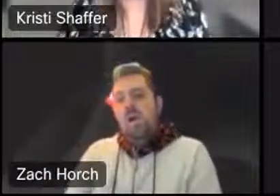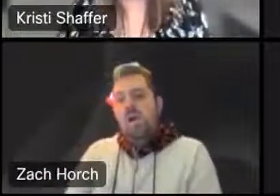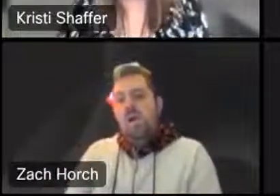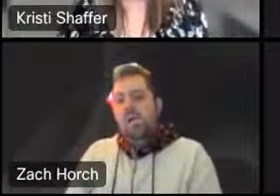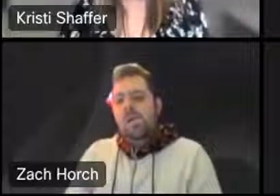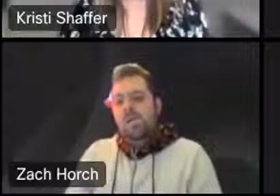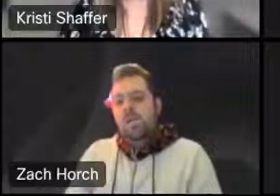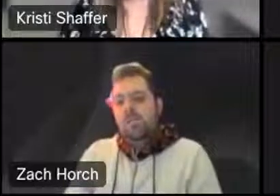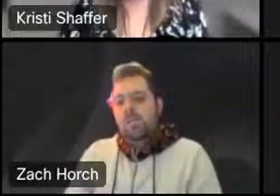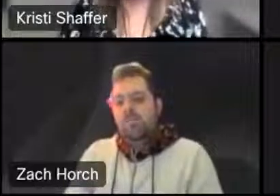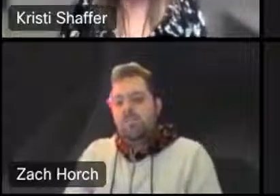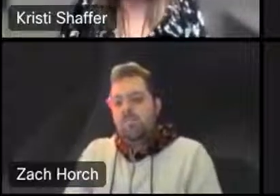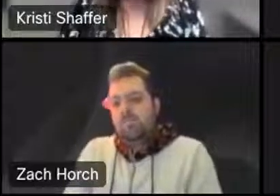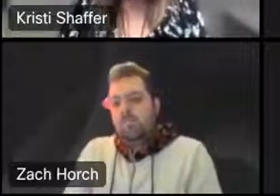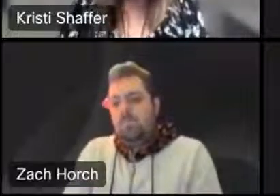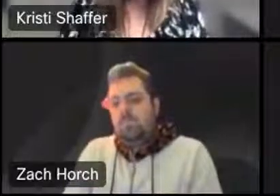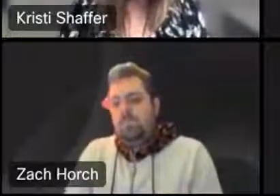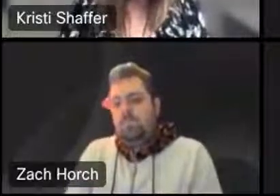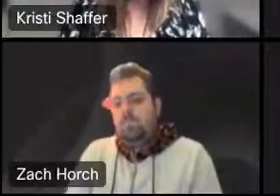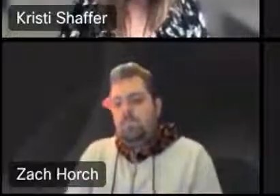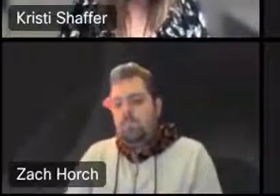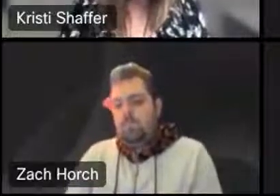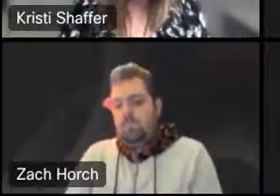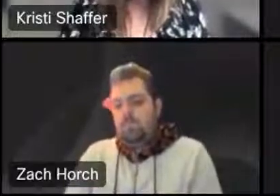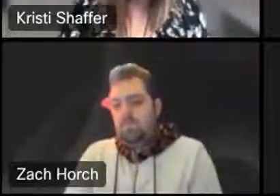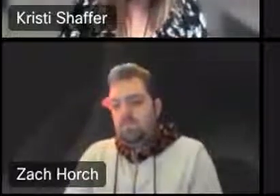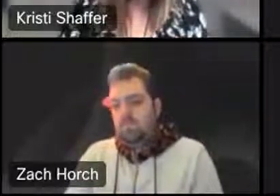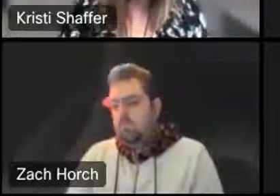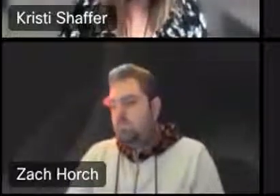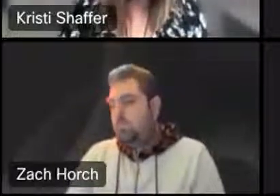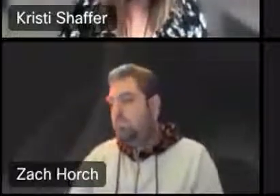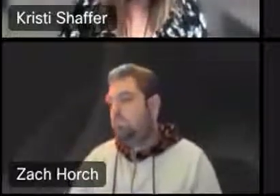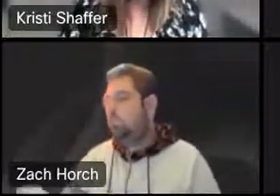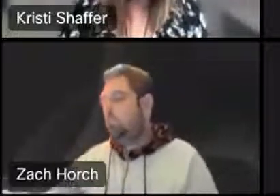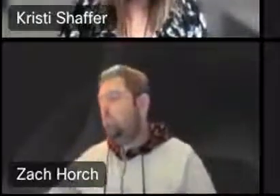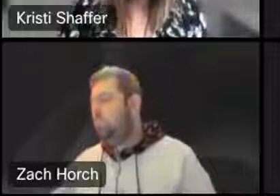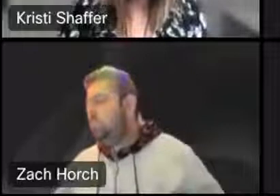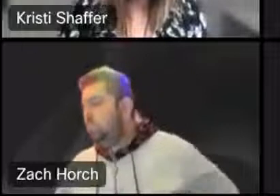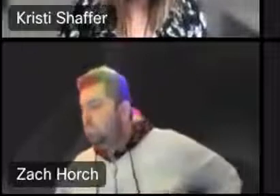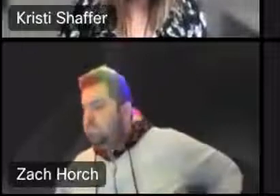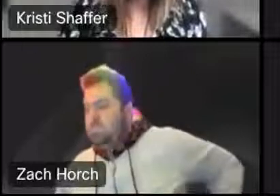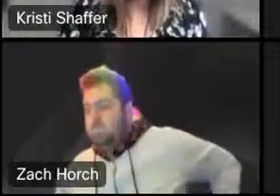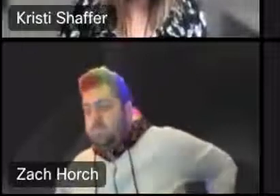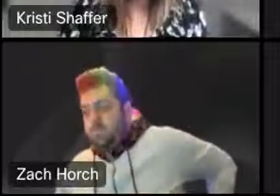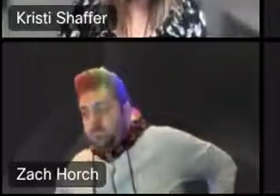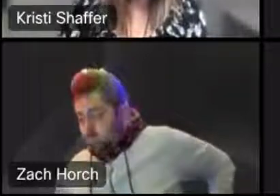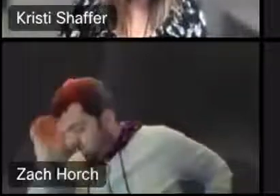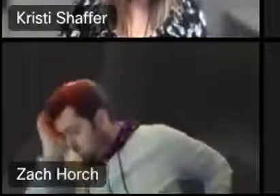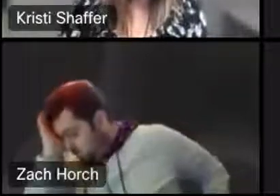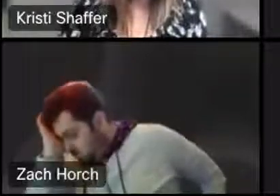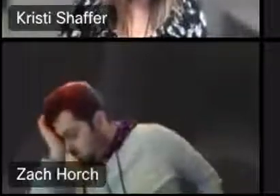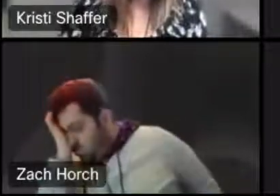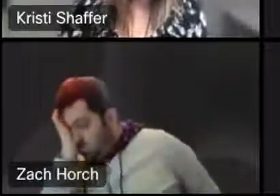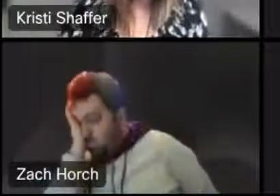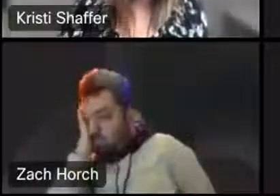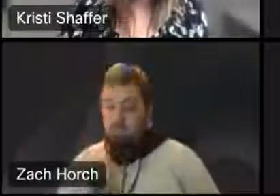to be aware of the need, and they need to complete the request directly. It's